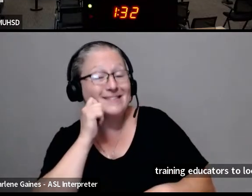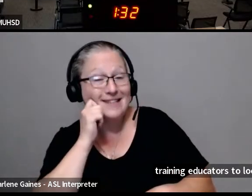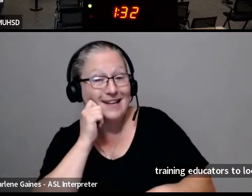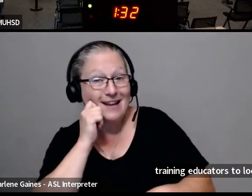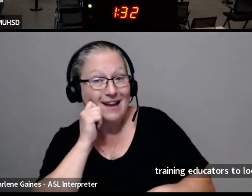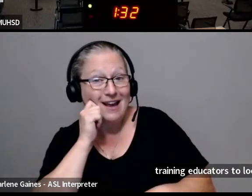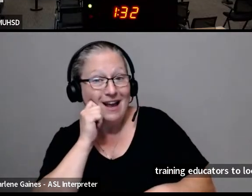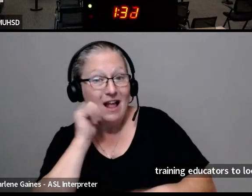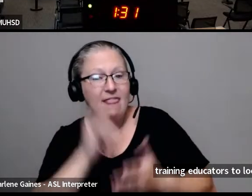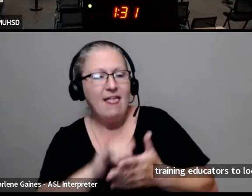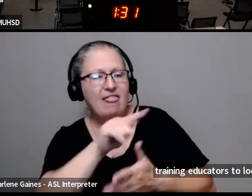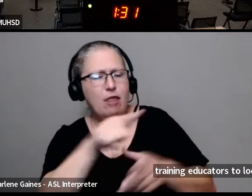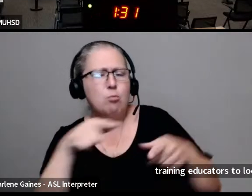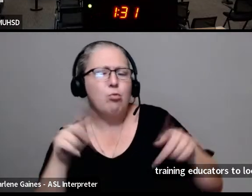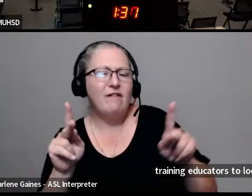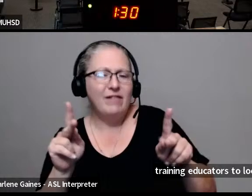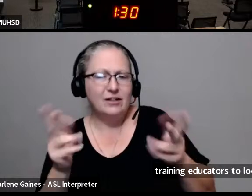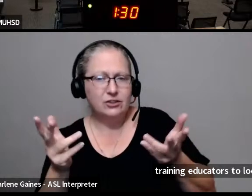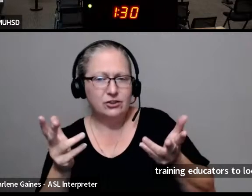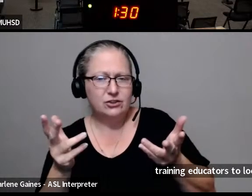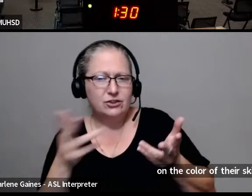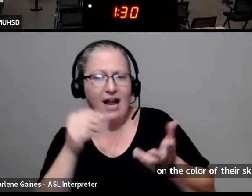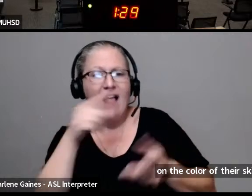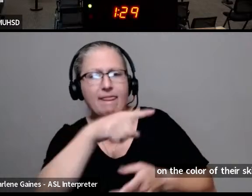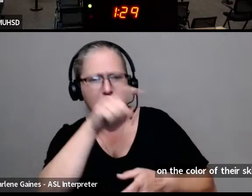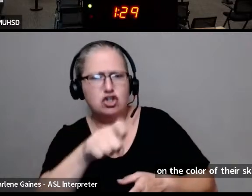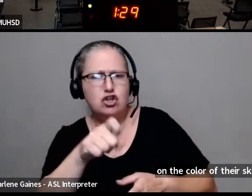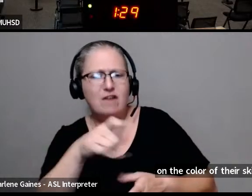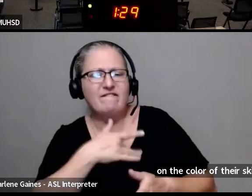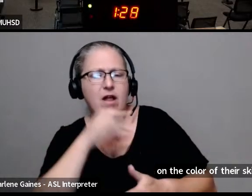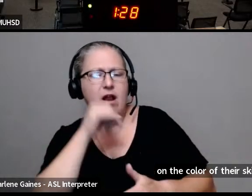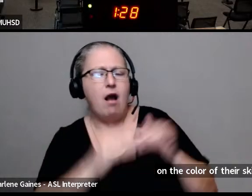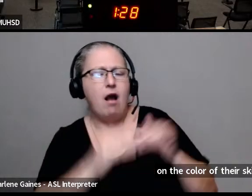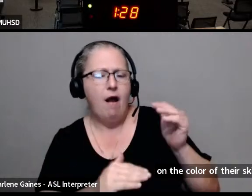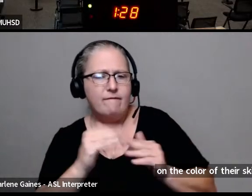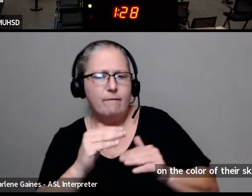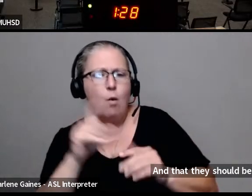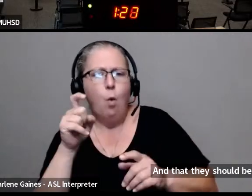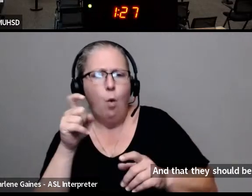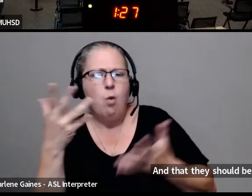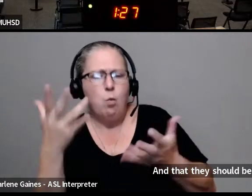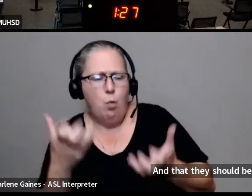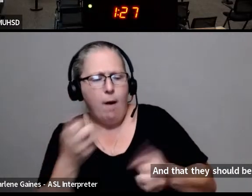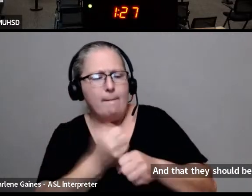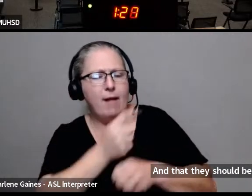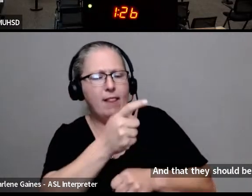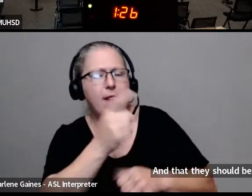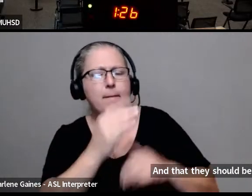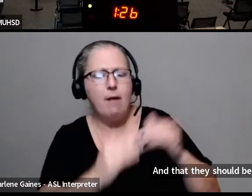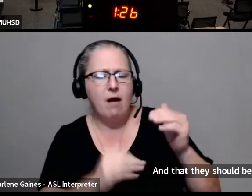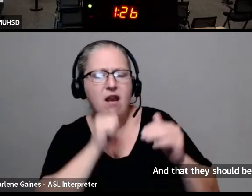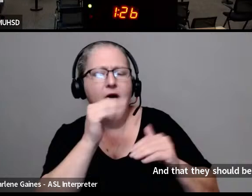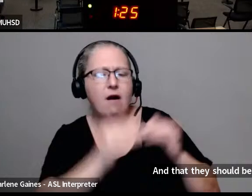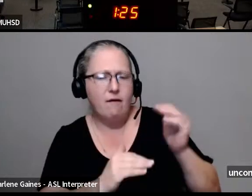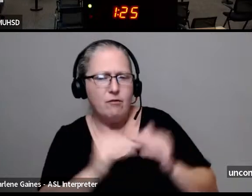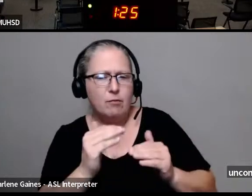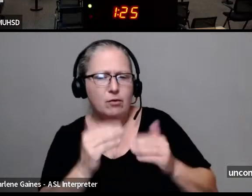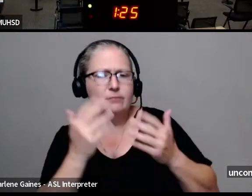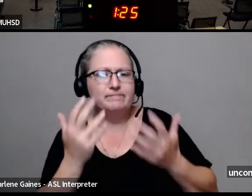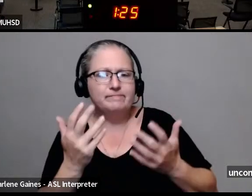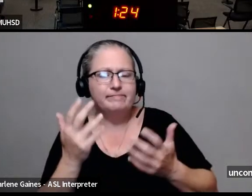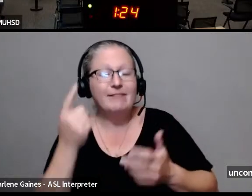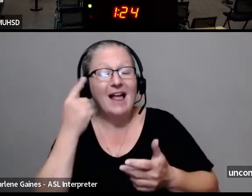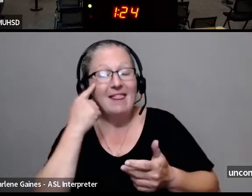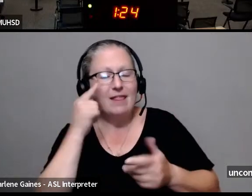that they're privileged and that they should be uncomfortable or made to feel uncomfortable. So I think it